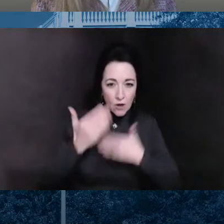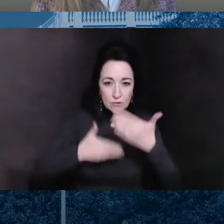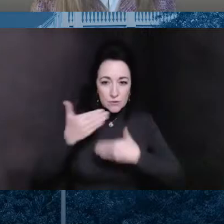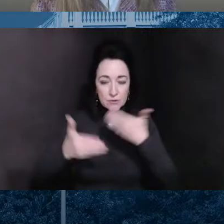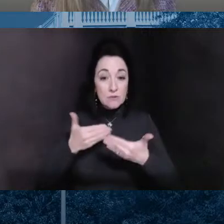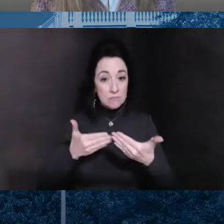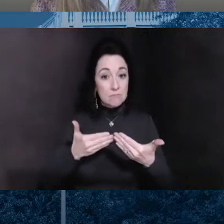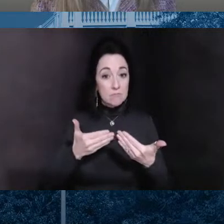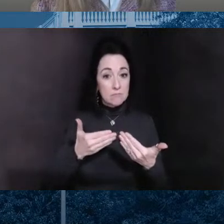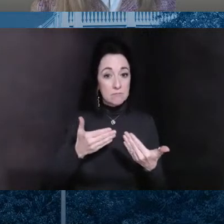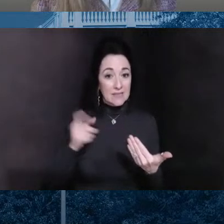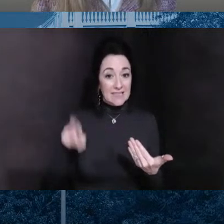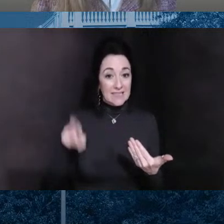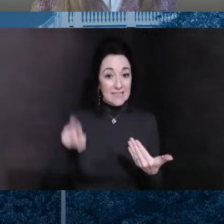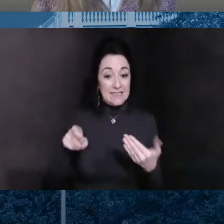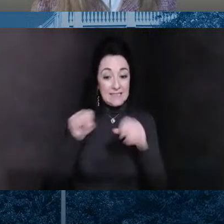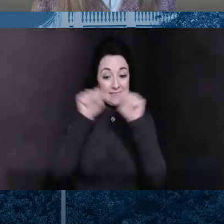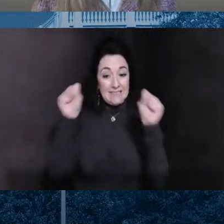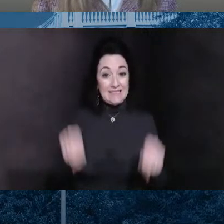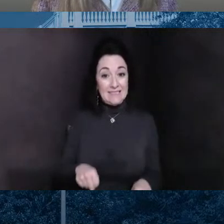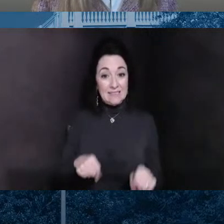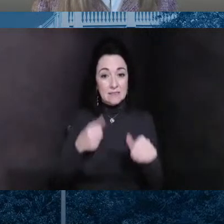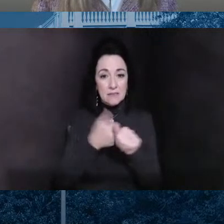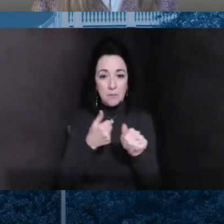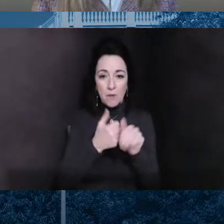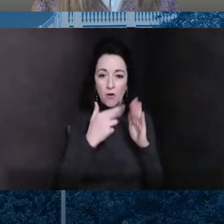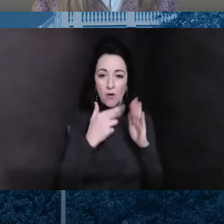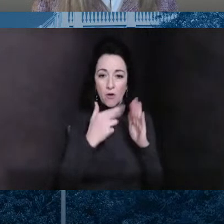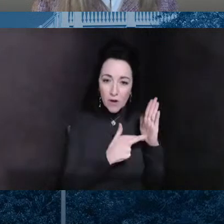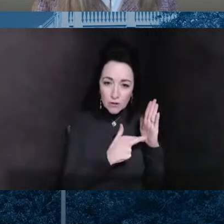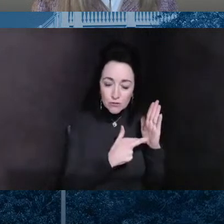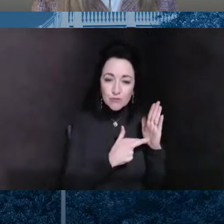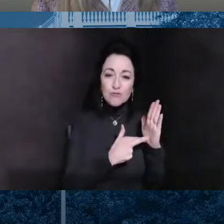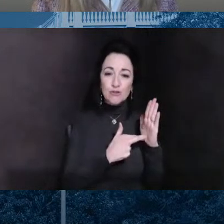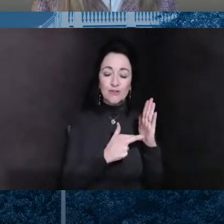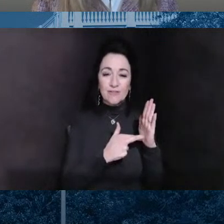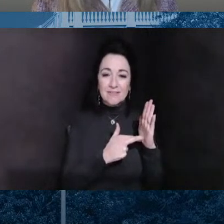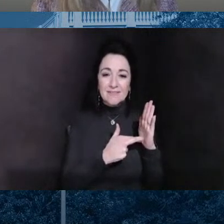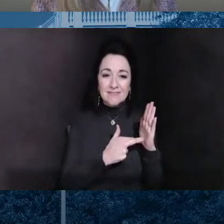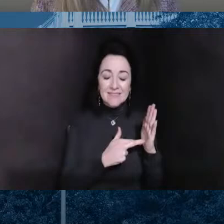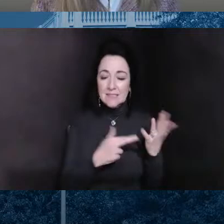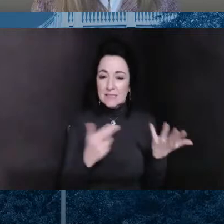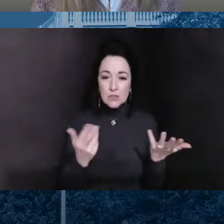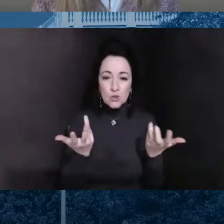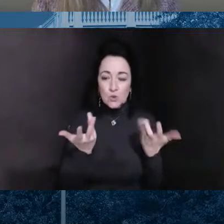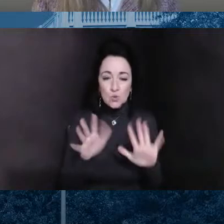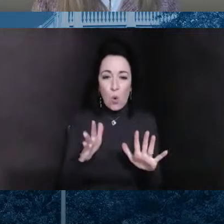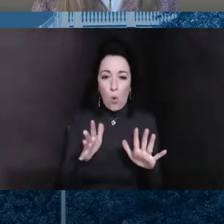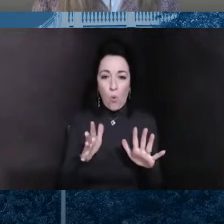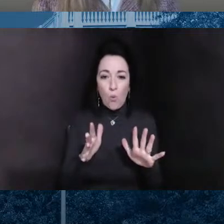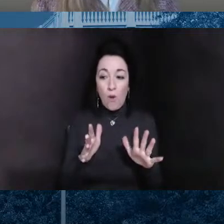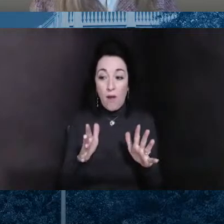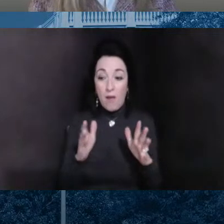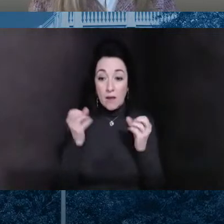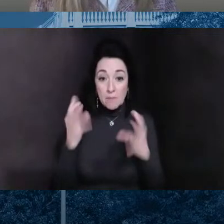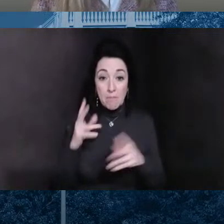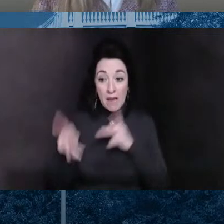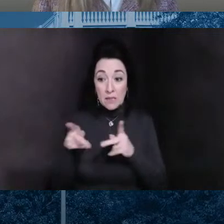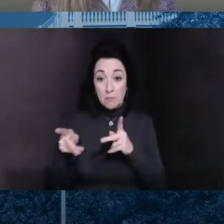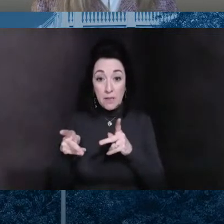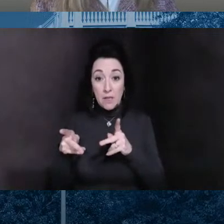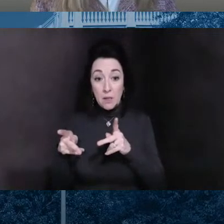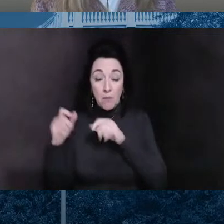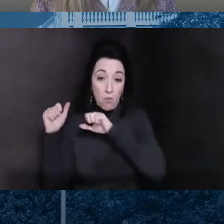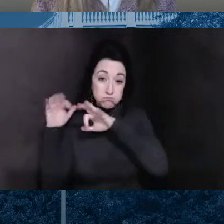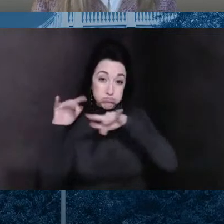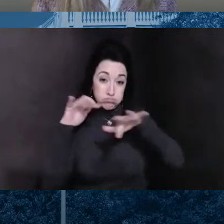have a chaos as people flooded various large clinics as we've seen. So we will